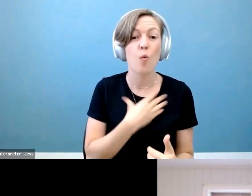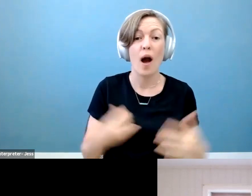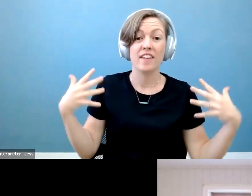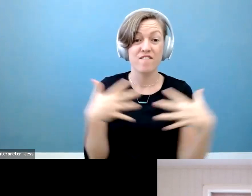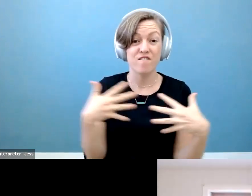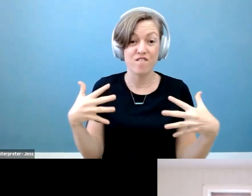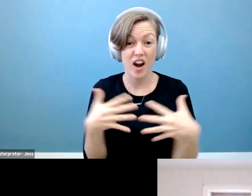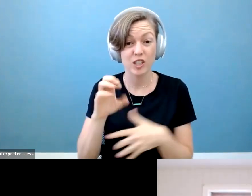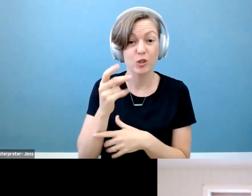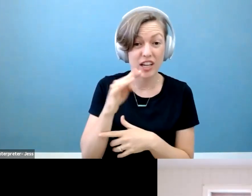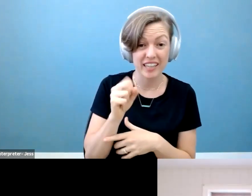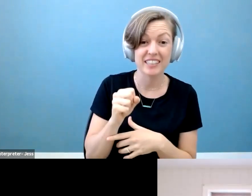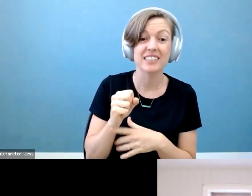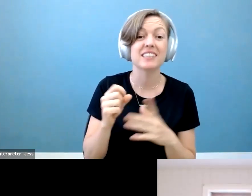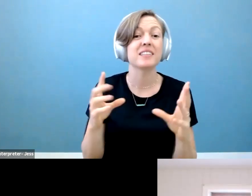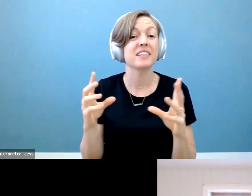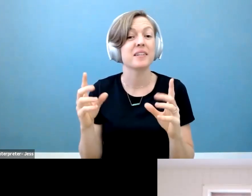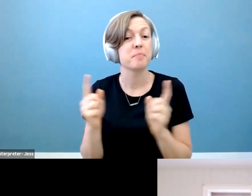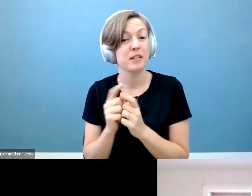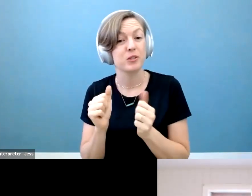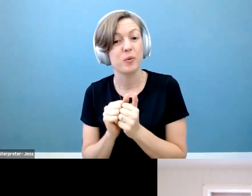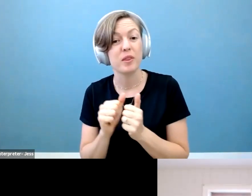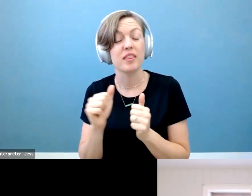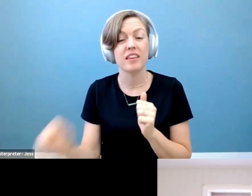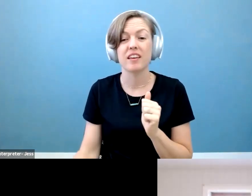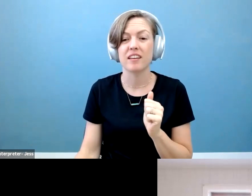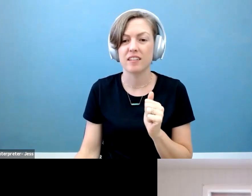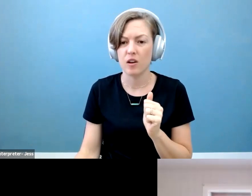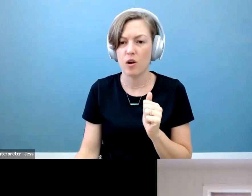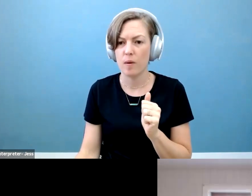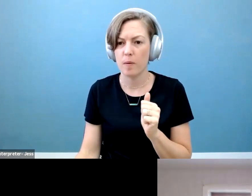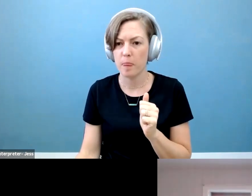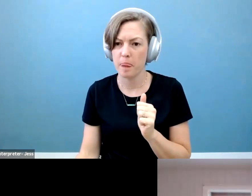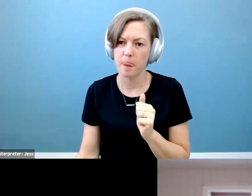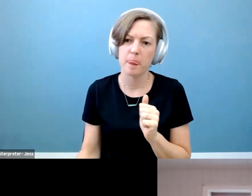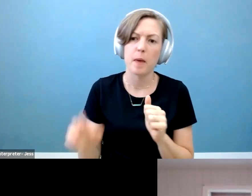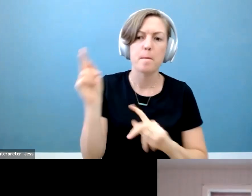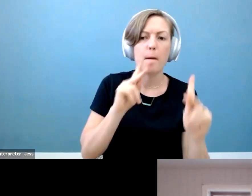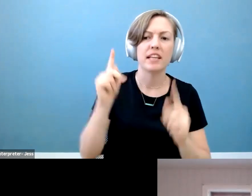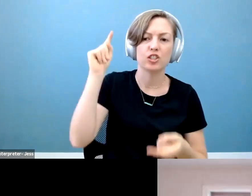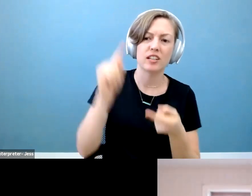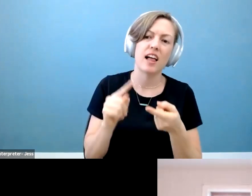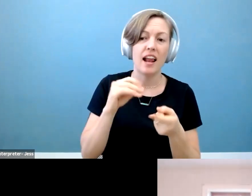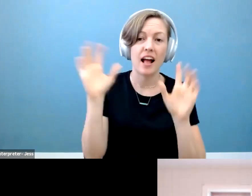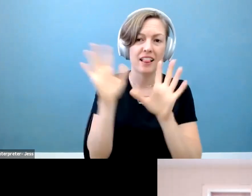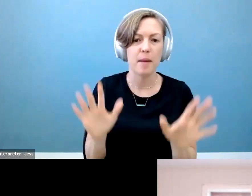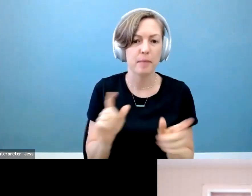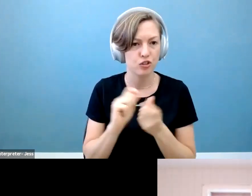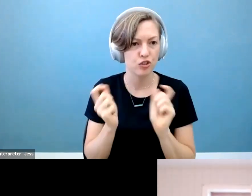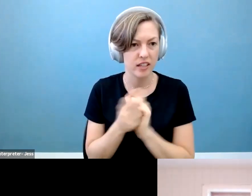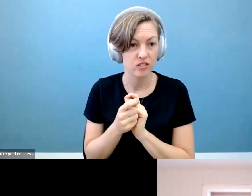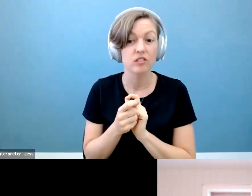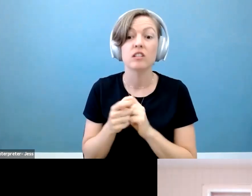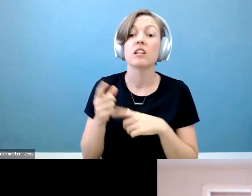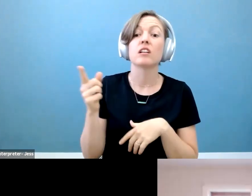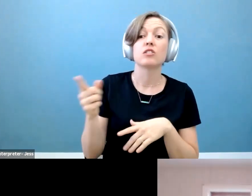Population Decline and Climate Change. Ann is the director of a challenging population control project, which